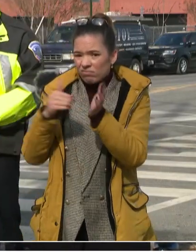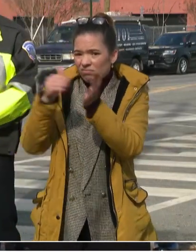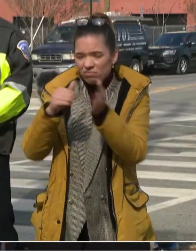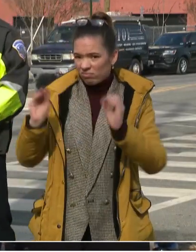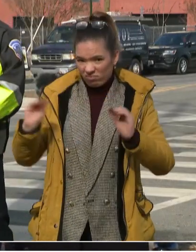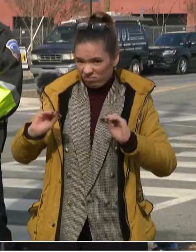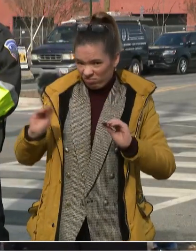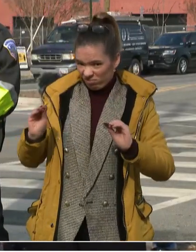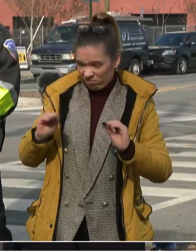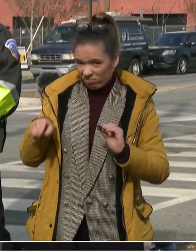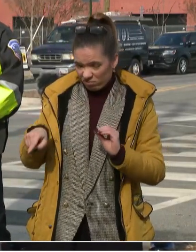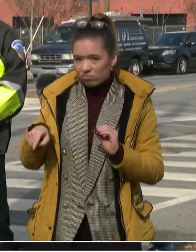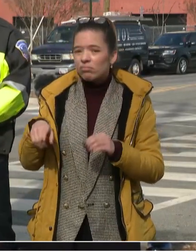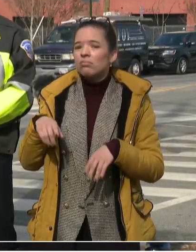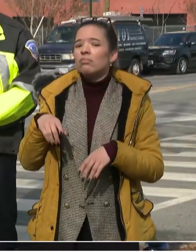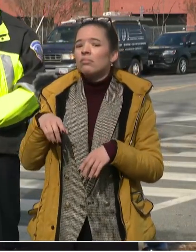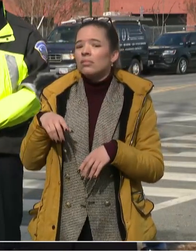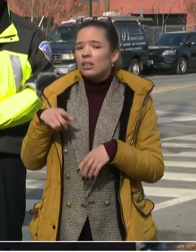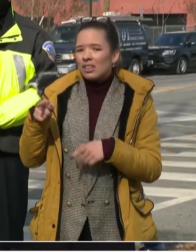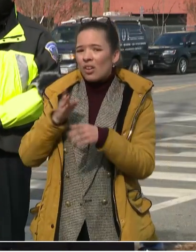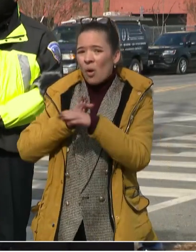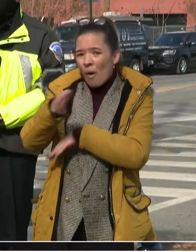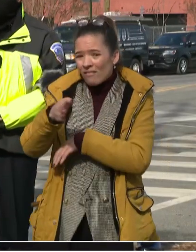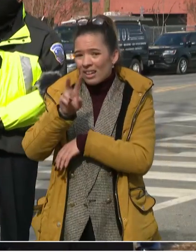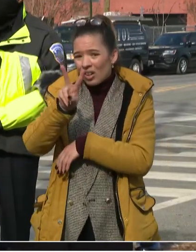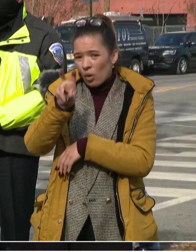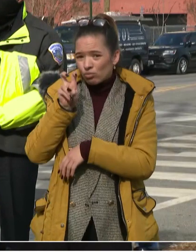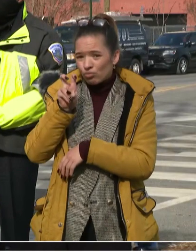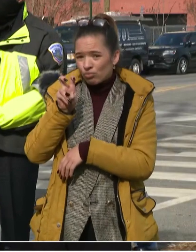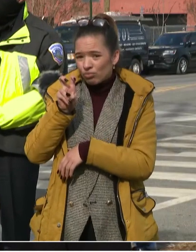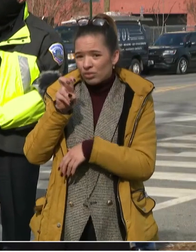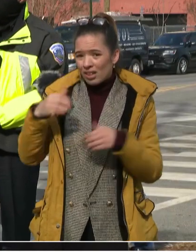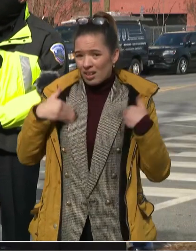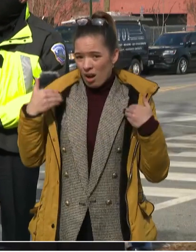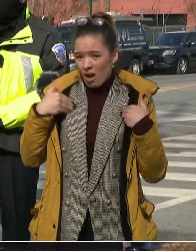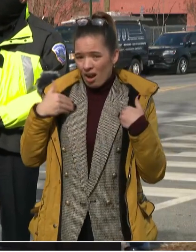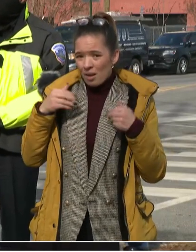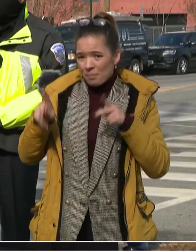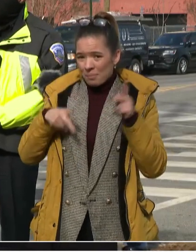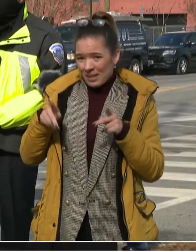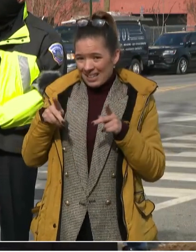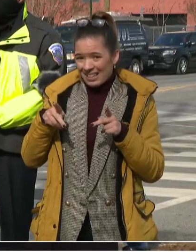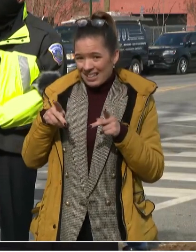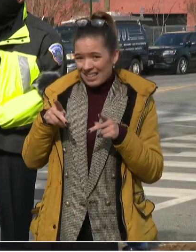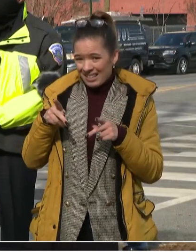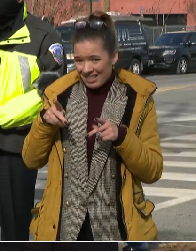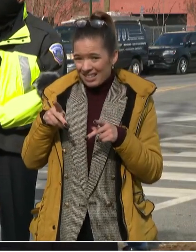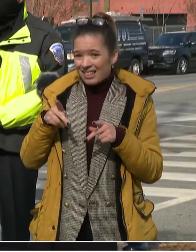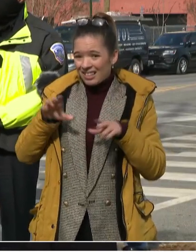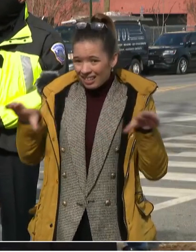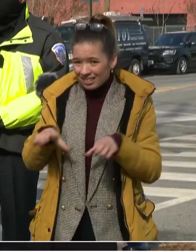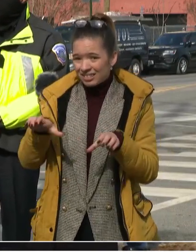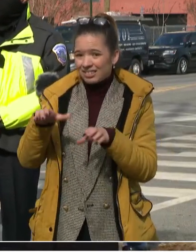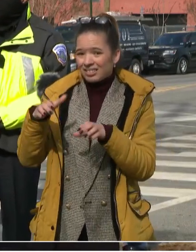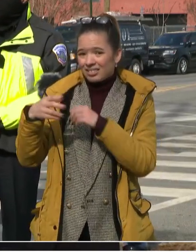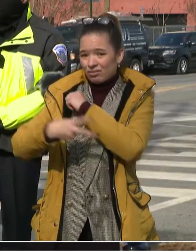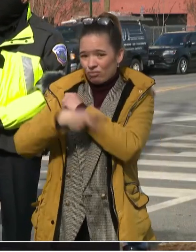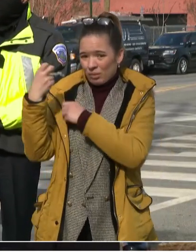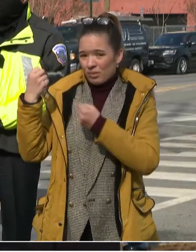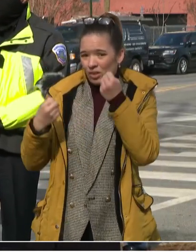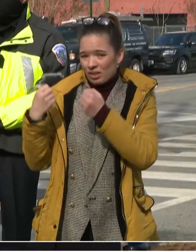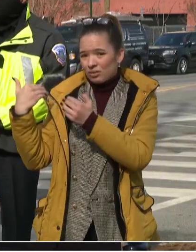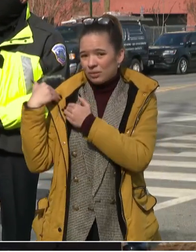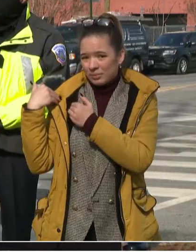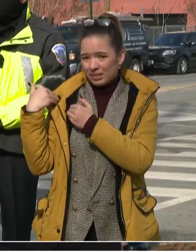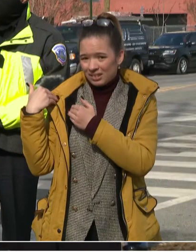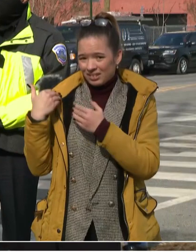over 200 young people that committed a carjacking is staggering to me, and it should be to